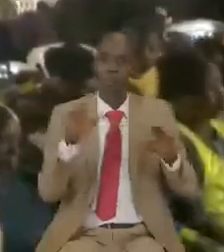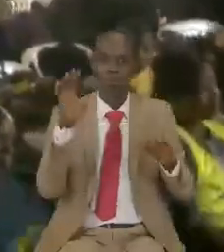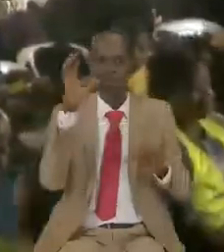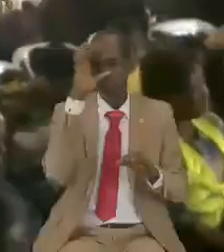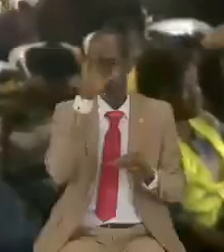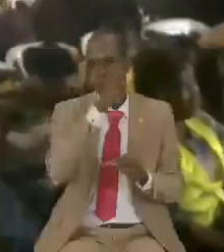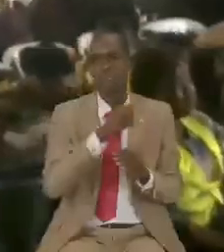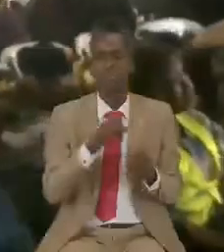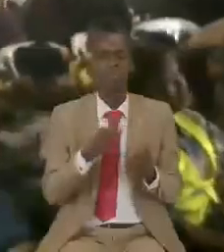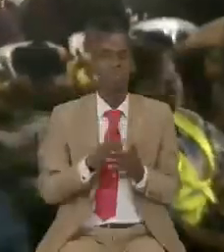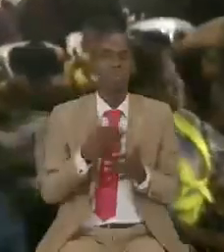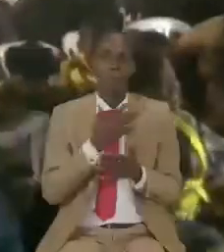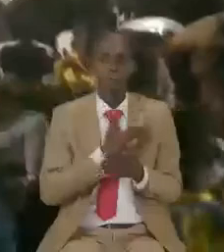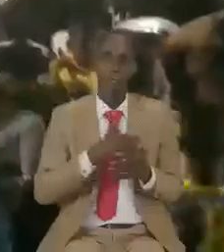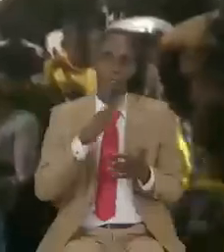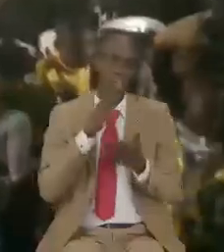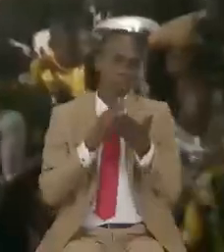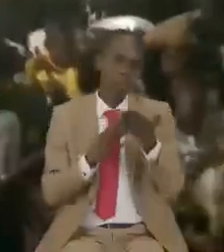Please come.